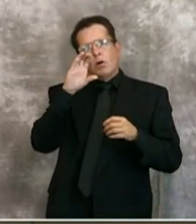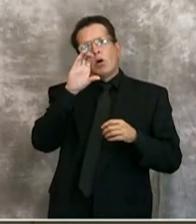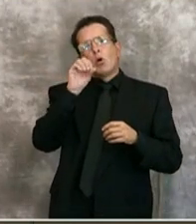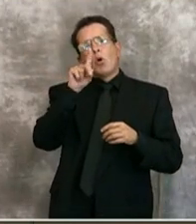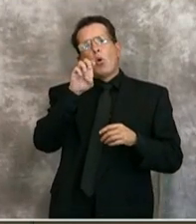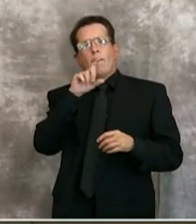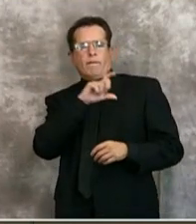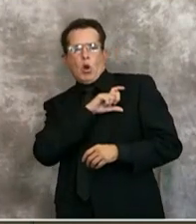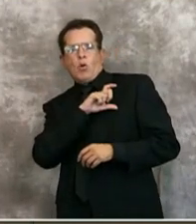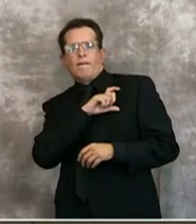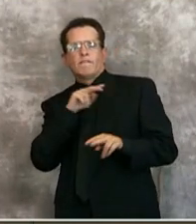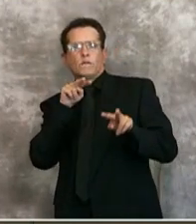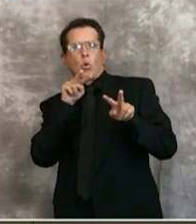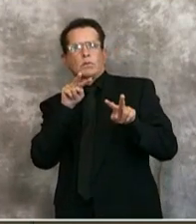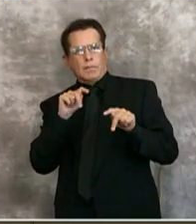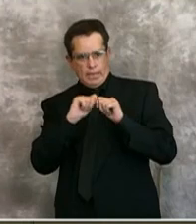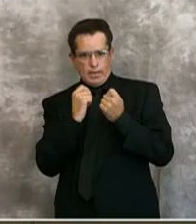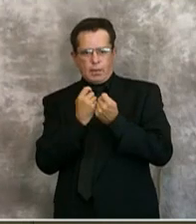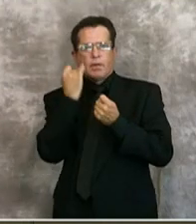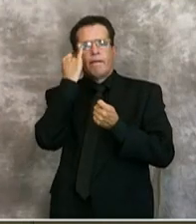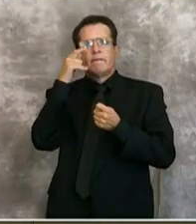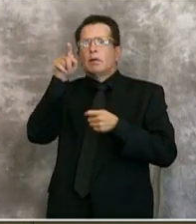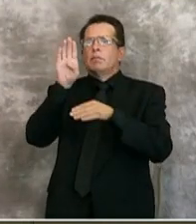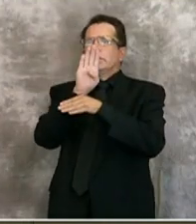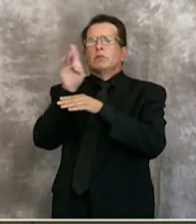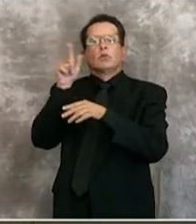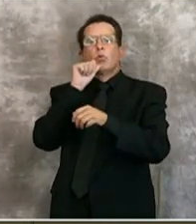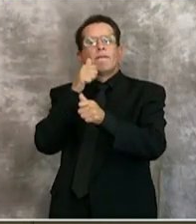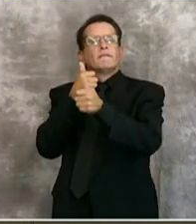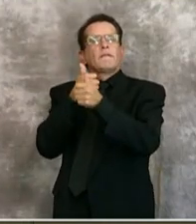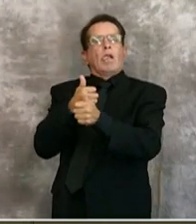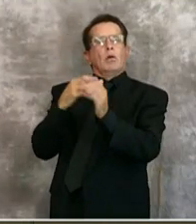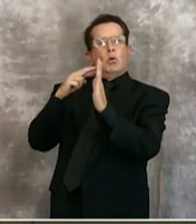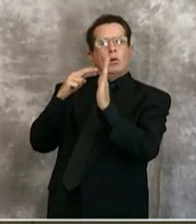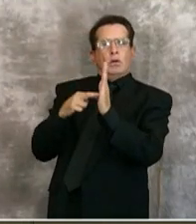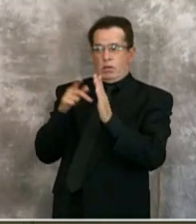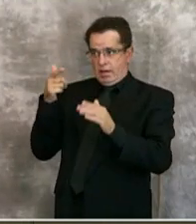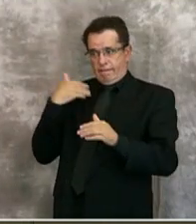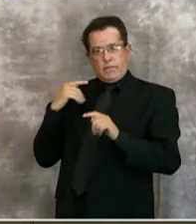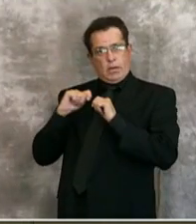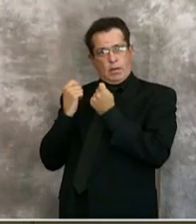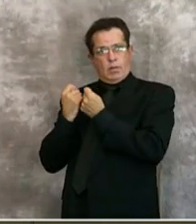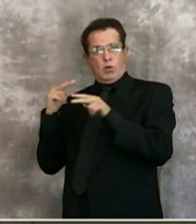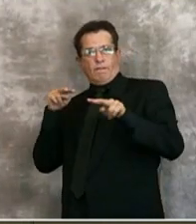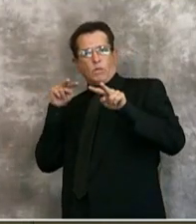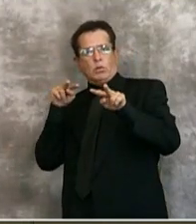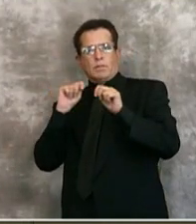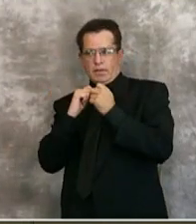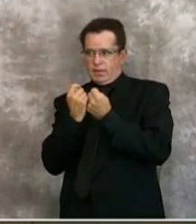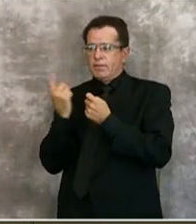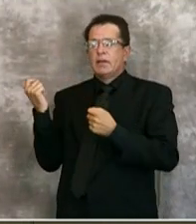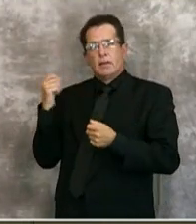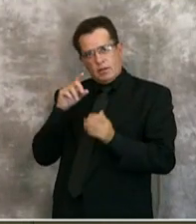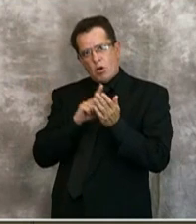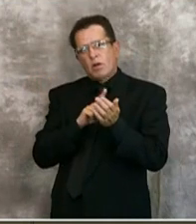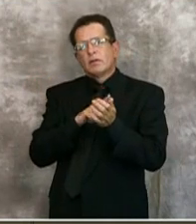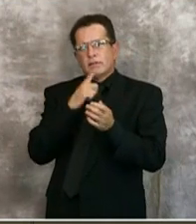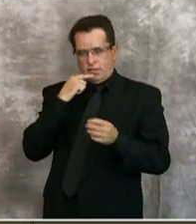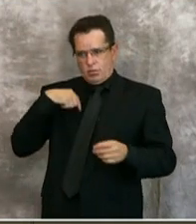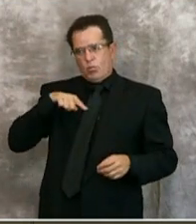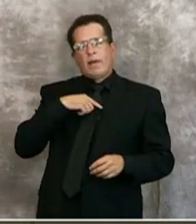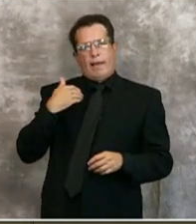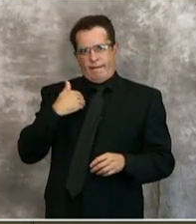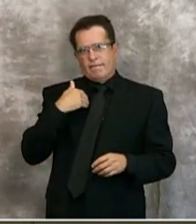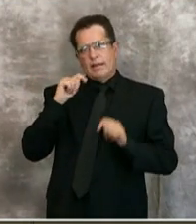be keeping an eye out for businesses that aren't following the region's public health order? Yes, I shared earlier that the state has strike